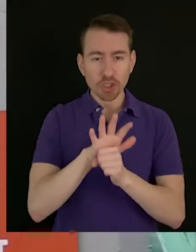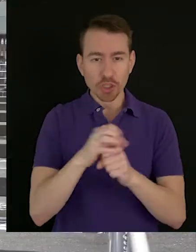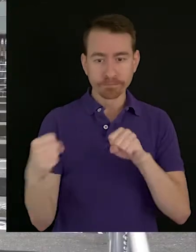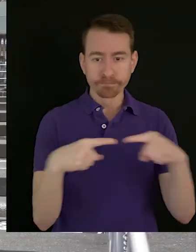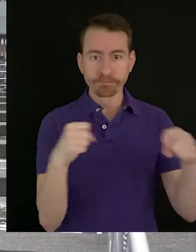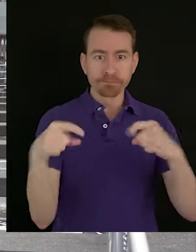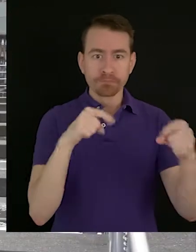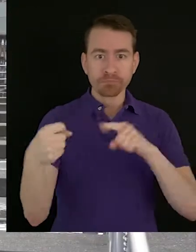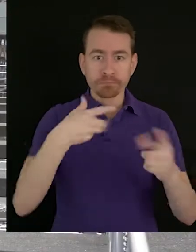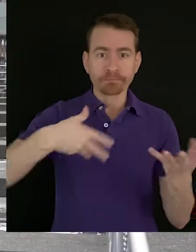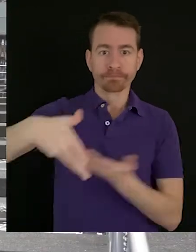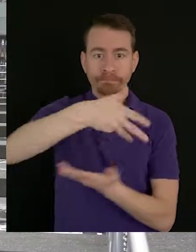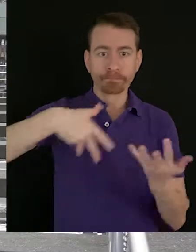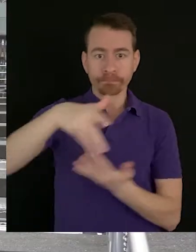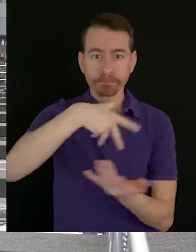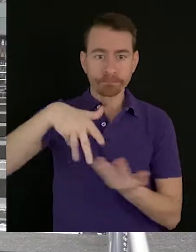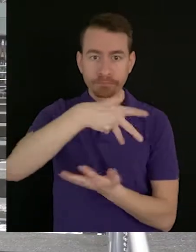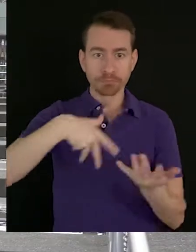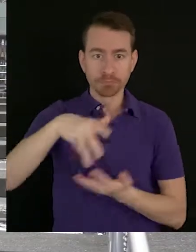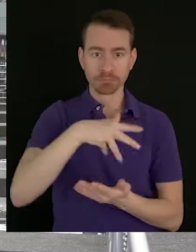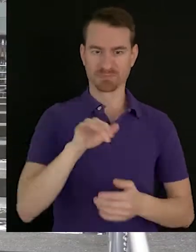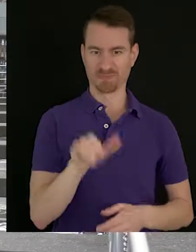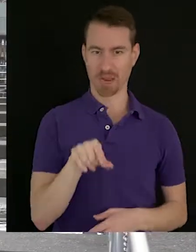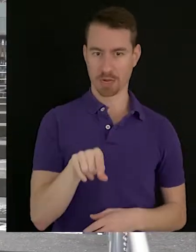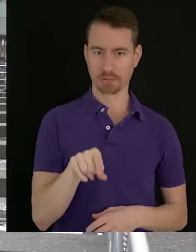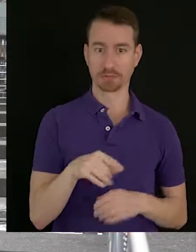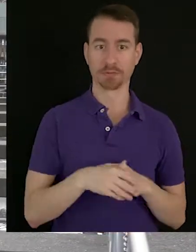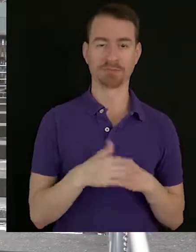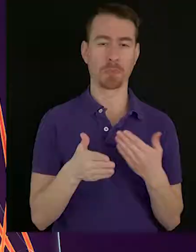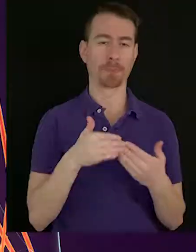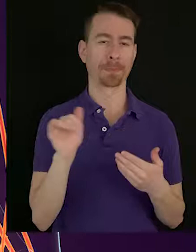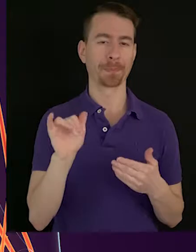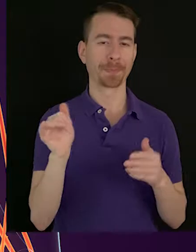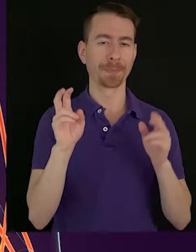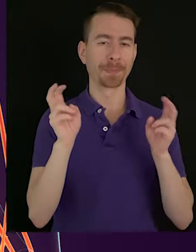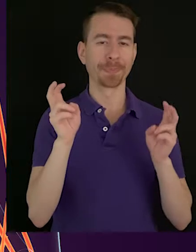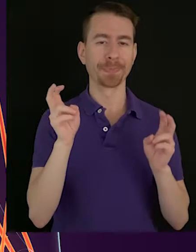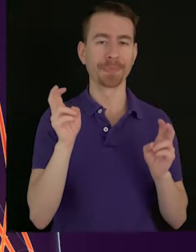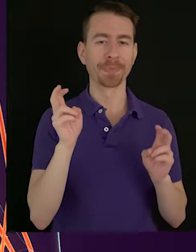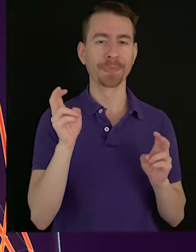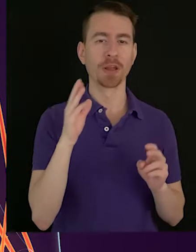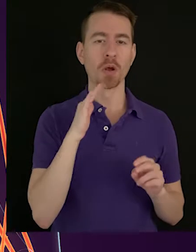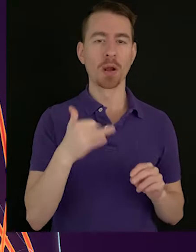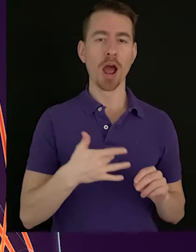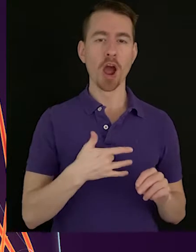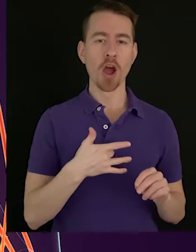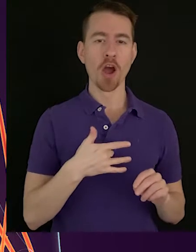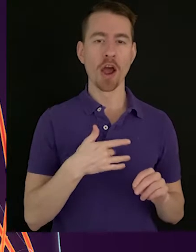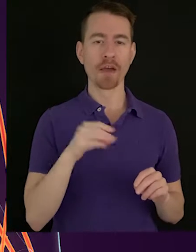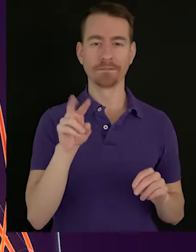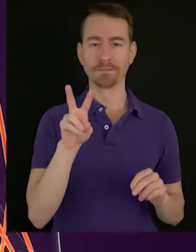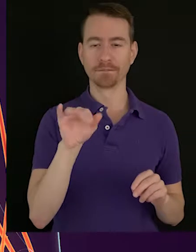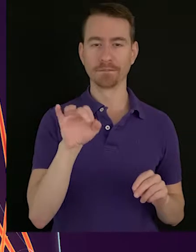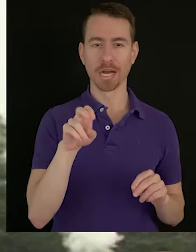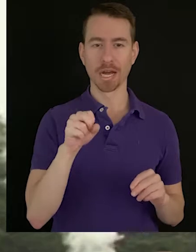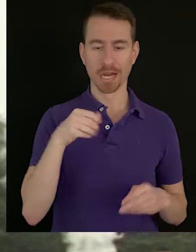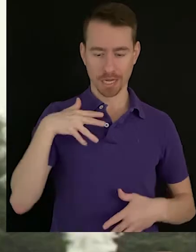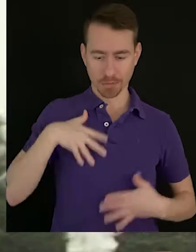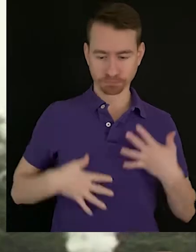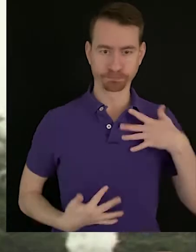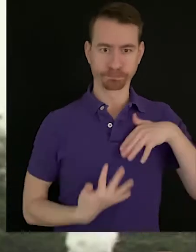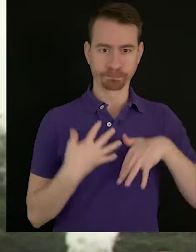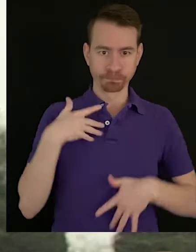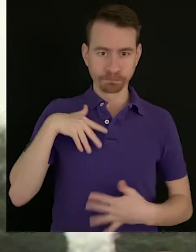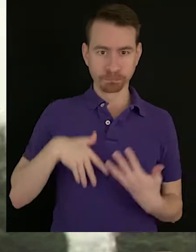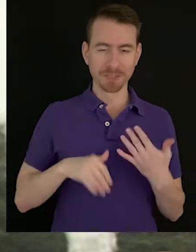push wastewater through the pipes all the way to one of our treatment plants. It kind of acts like a human circulatory system.